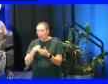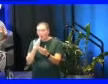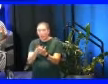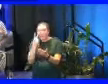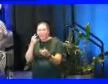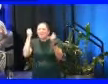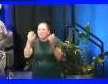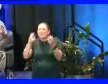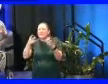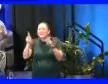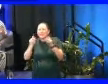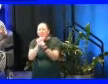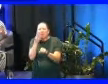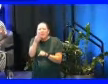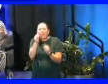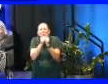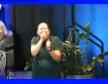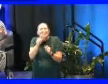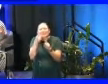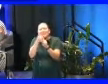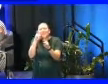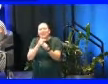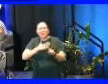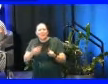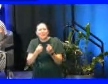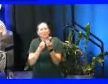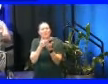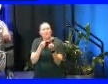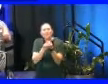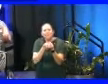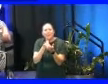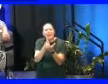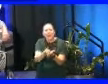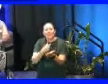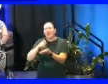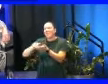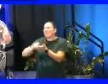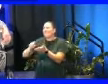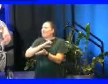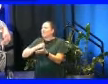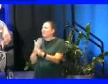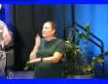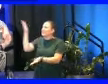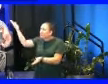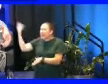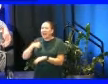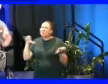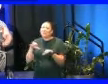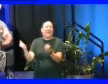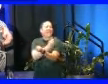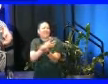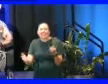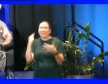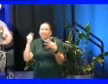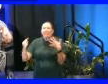many people with disabilities willing to help us. I even wrote Congress. I was doing everything. And it's amazing how